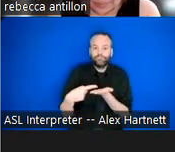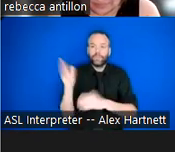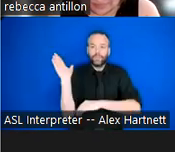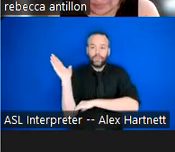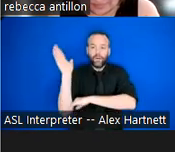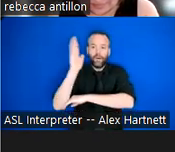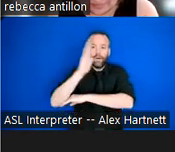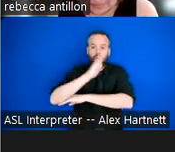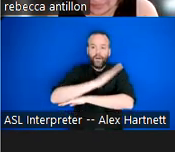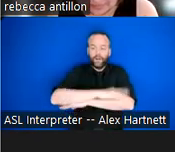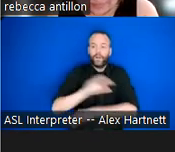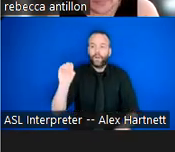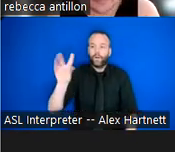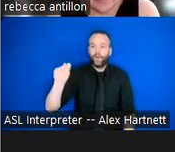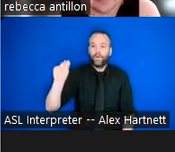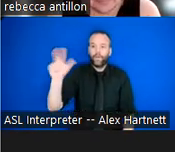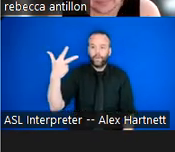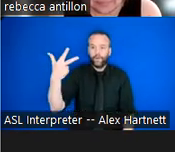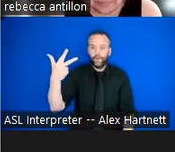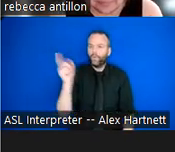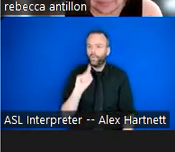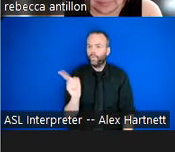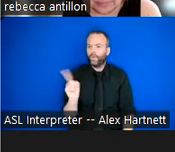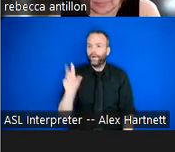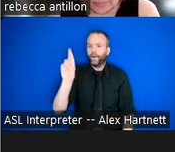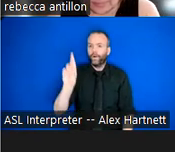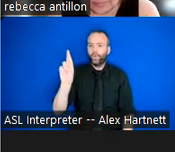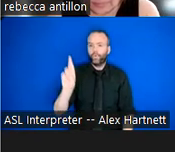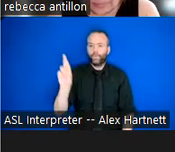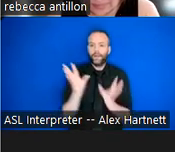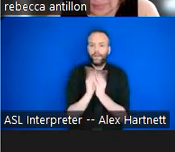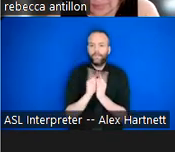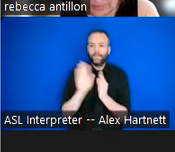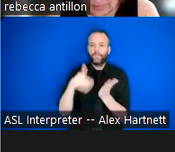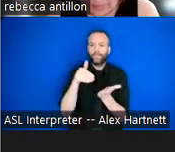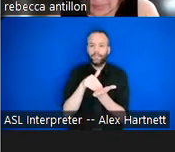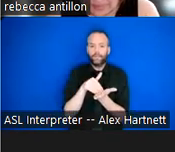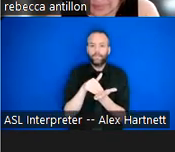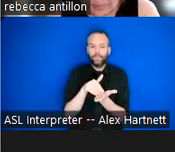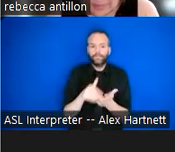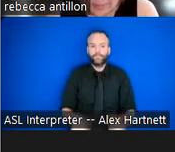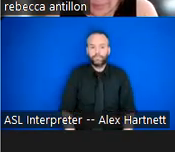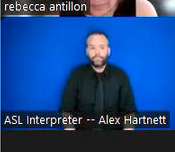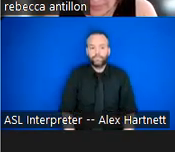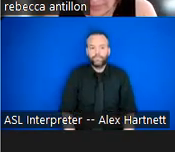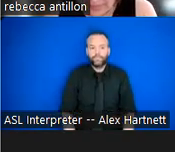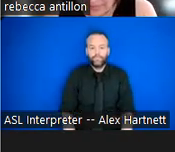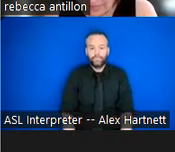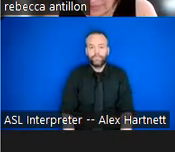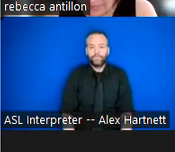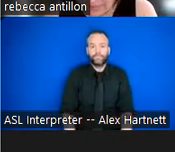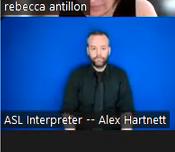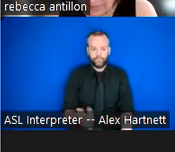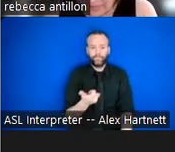We're October 3rd at the Riverside Convention Center this year, and our focus is on collaboration for suicide prevention, best practices in